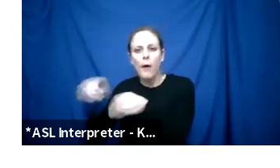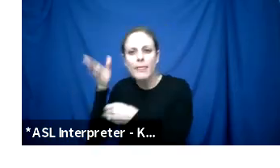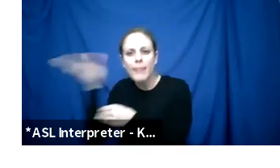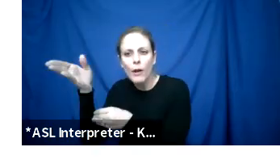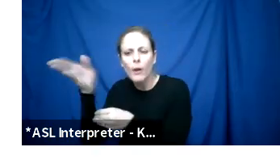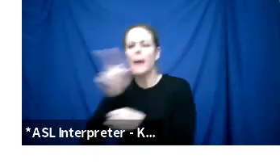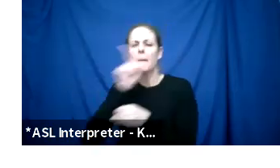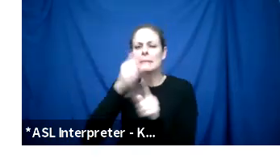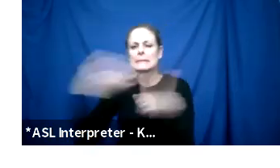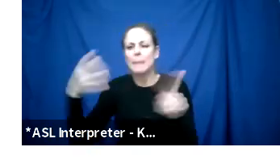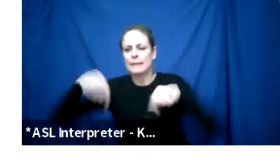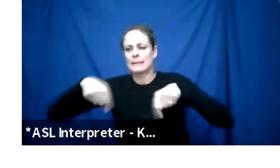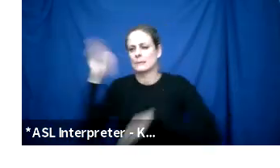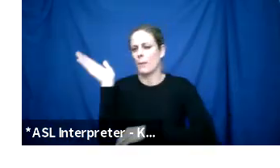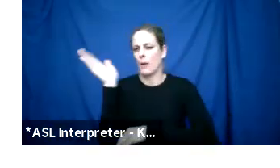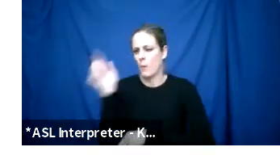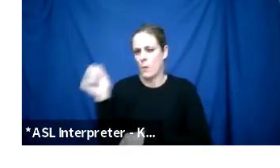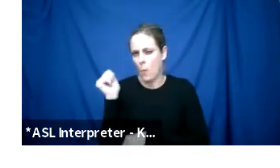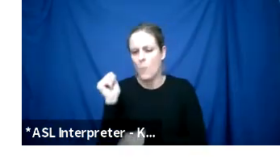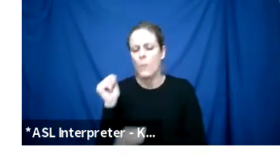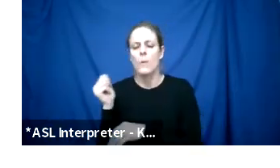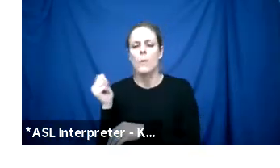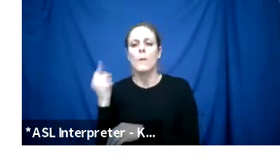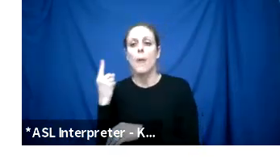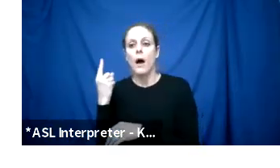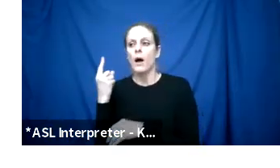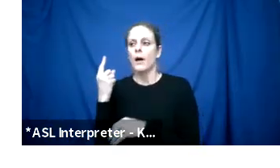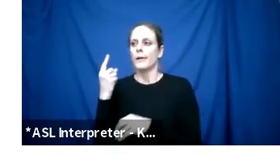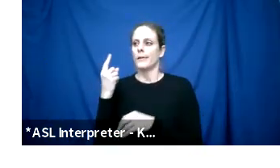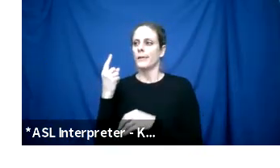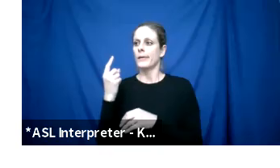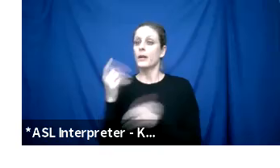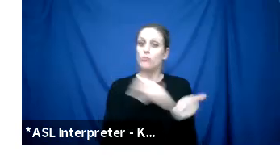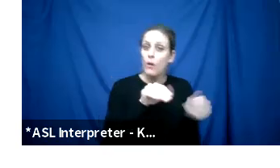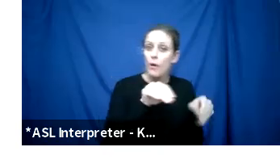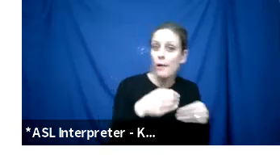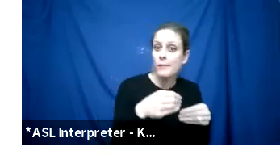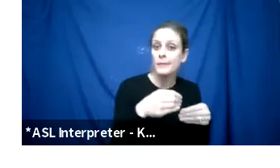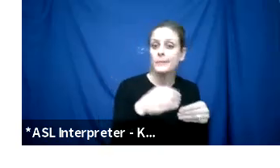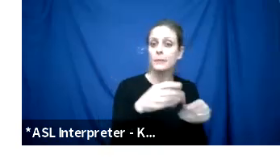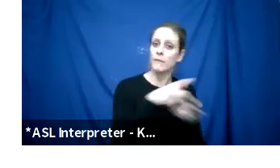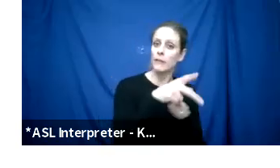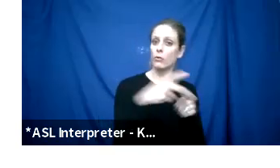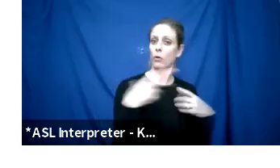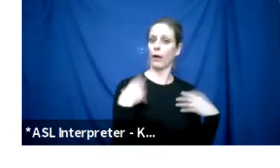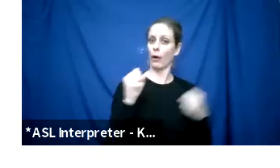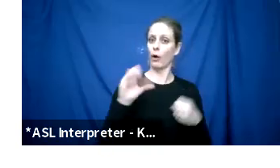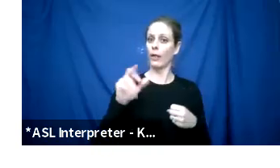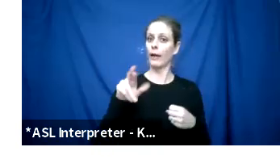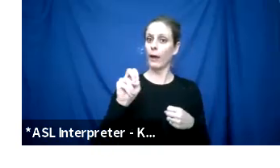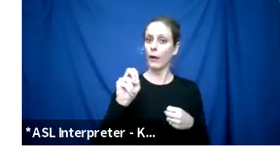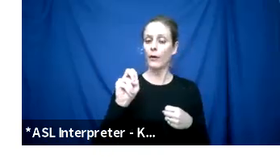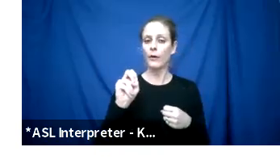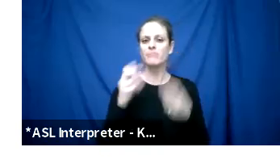but we'll talk about in terms of professional offices of healthcare providers, such as those of a